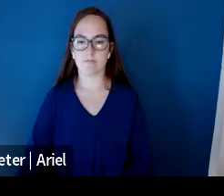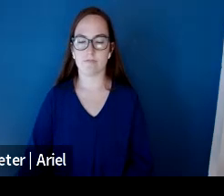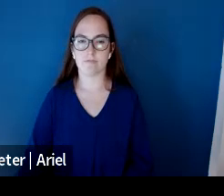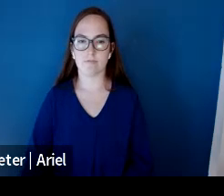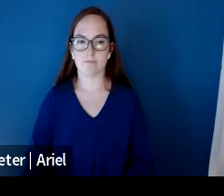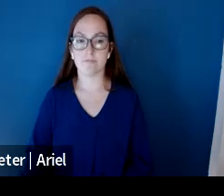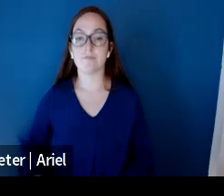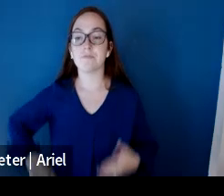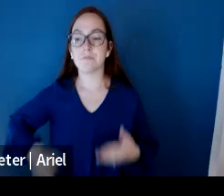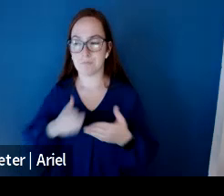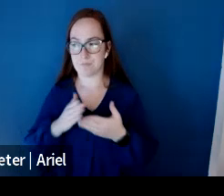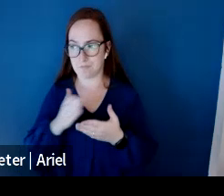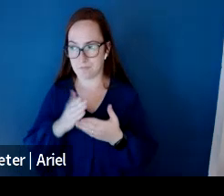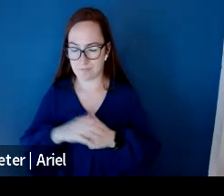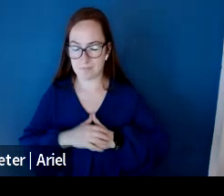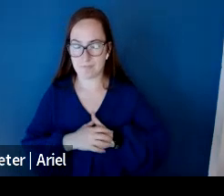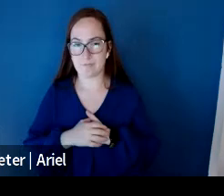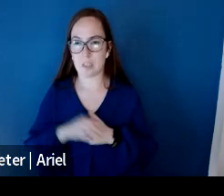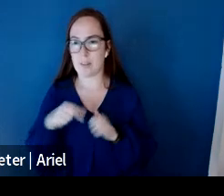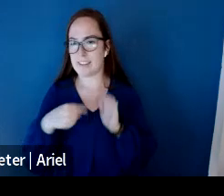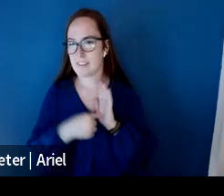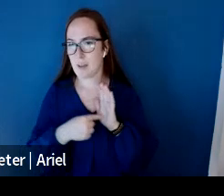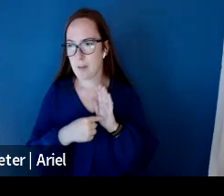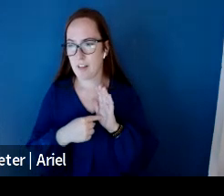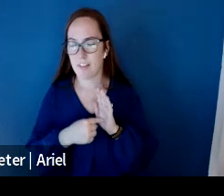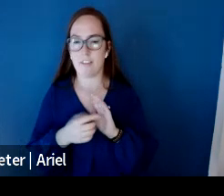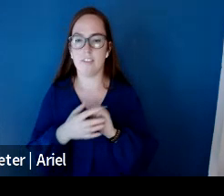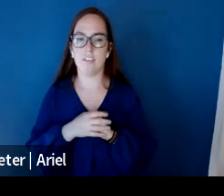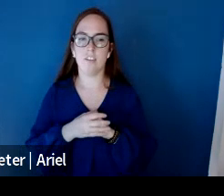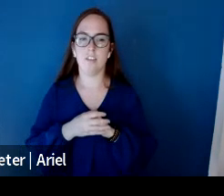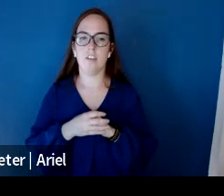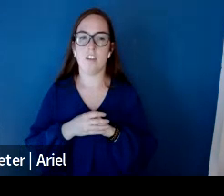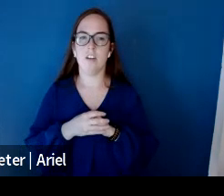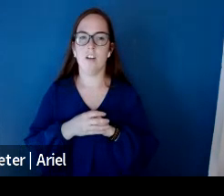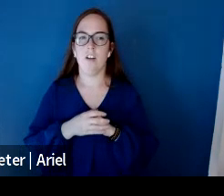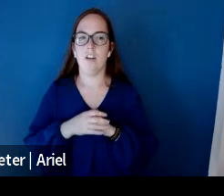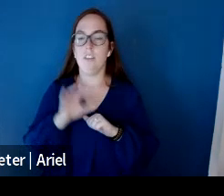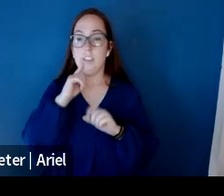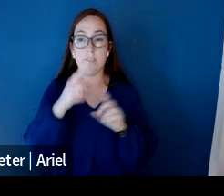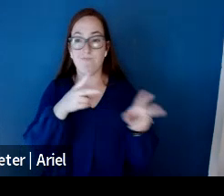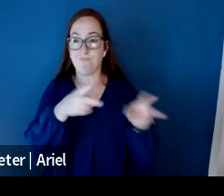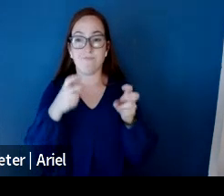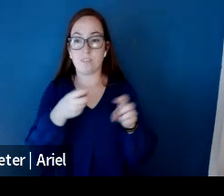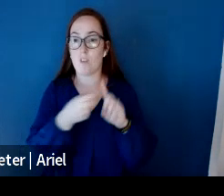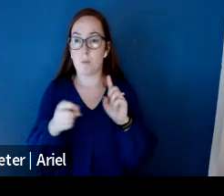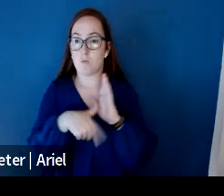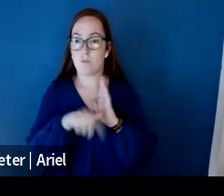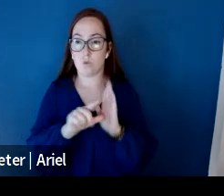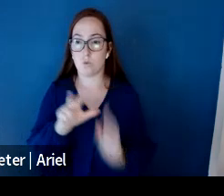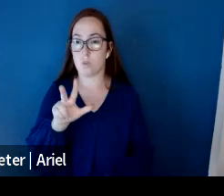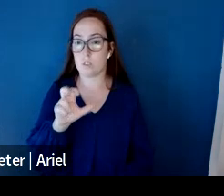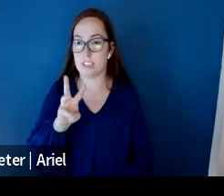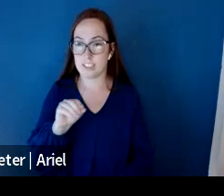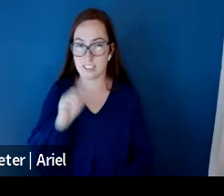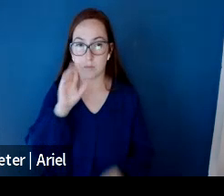All right, so here's an example, and here's an example of from Review 360. What it provides is a description of